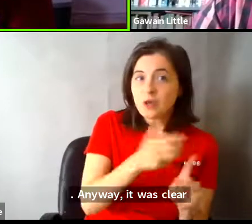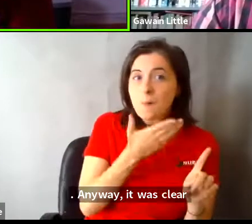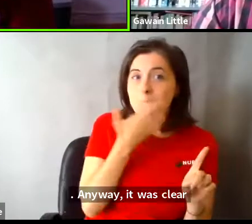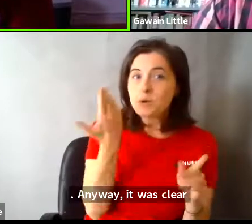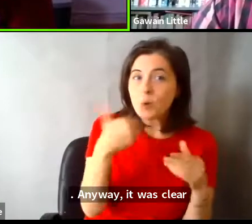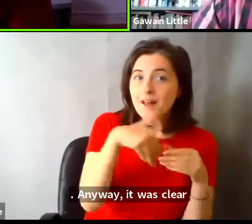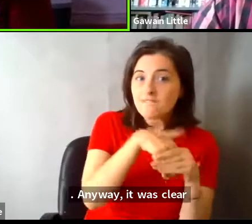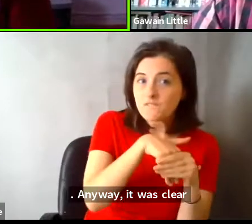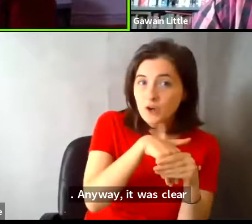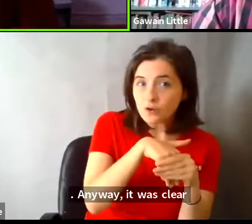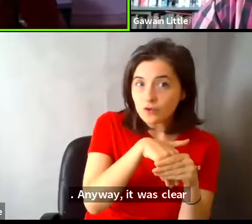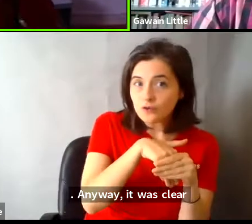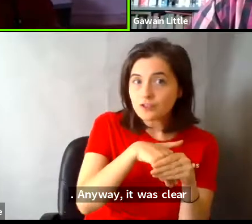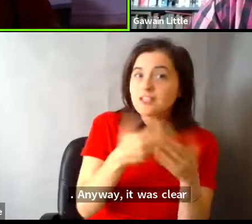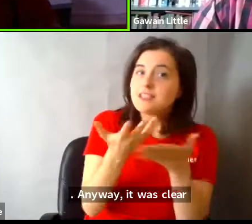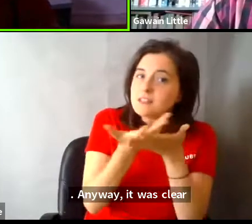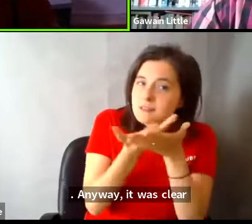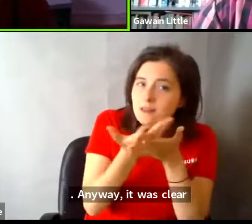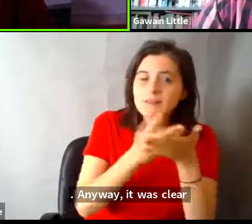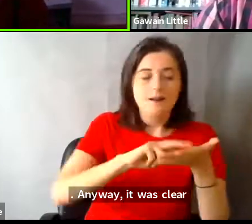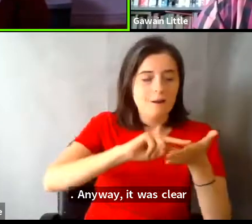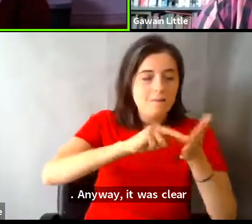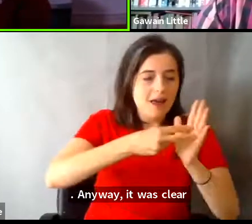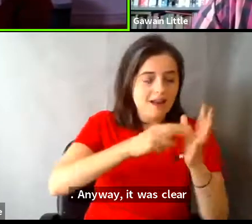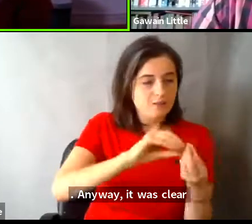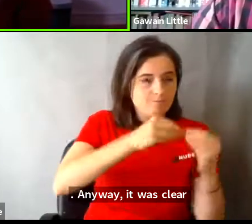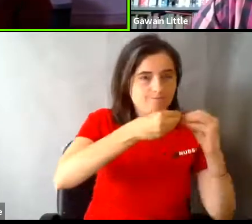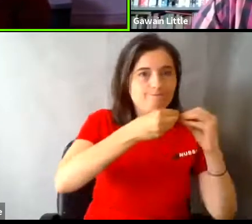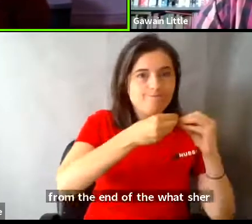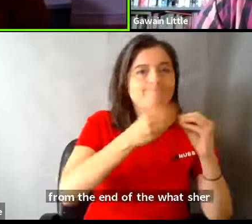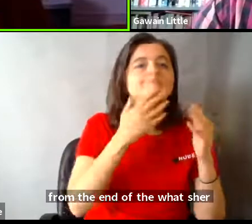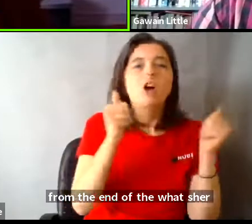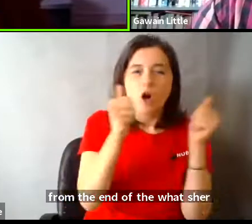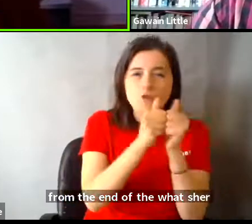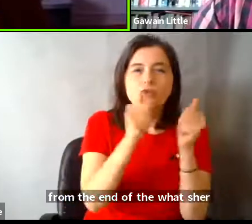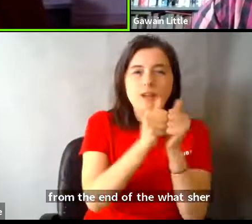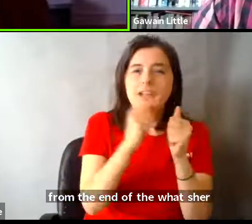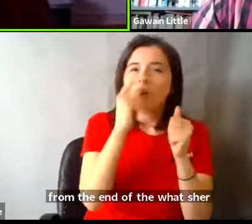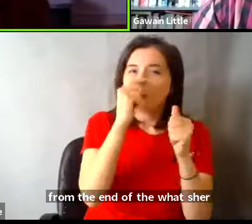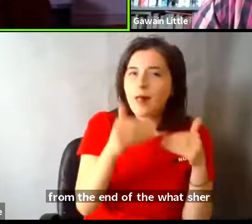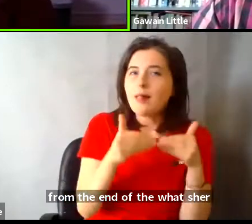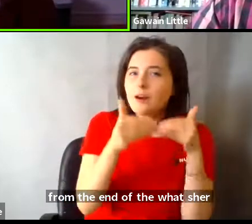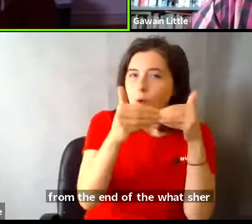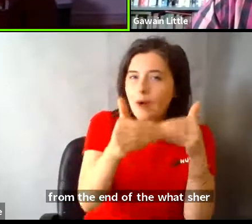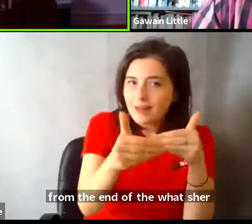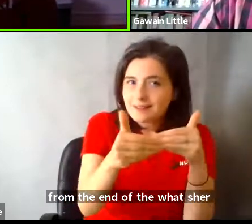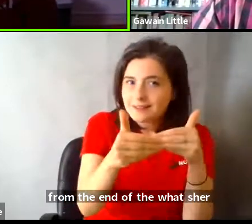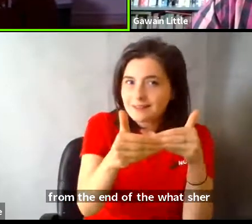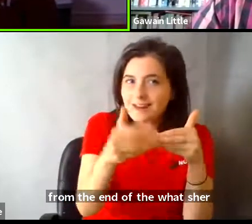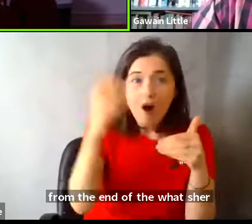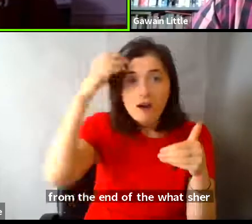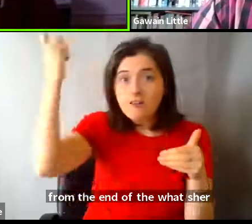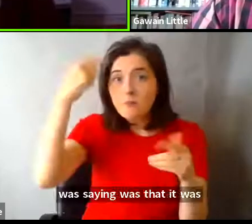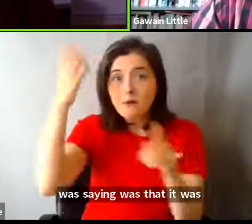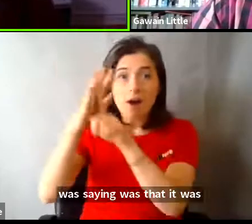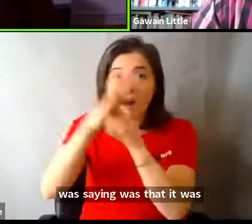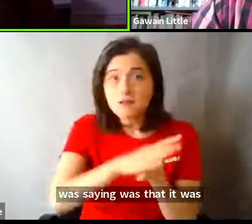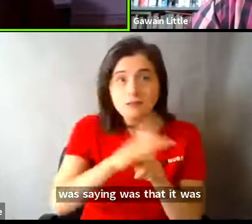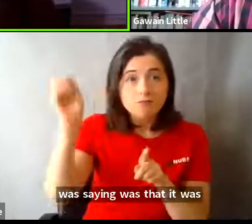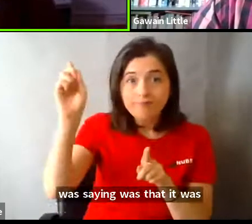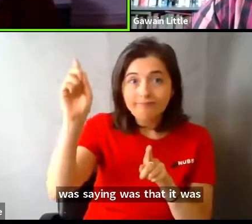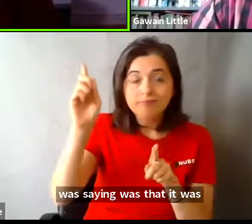planning and putting together and then ultimately agreeing to go ahead with. And I was just comparing what she was saying